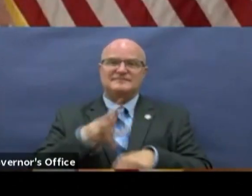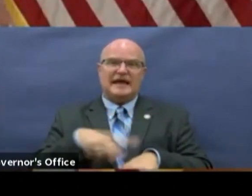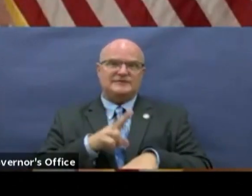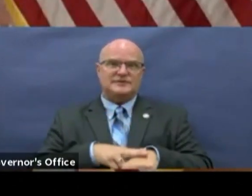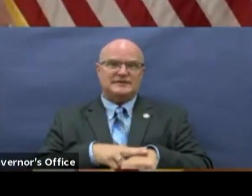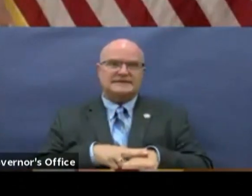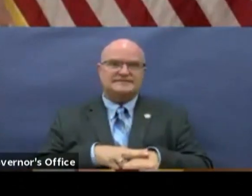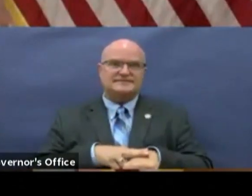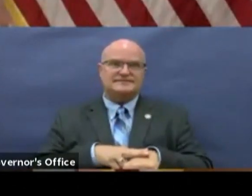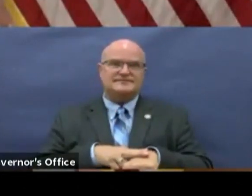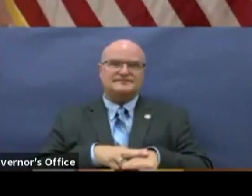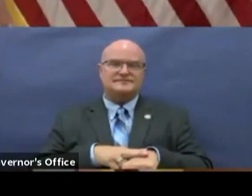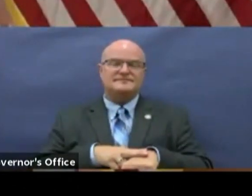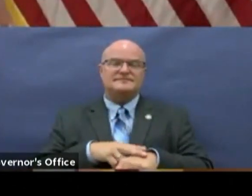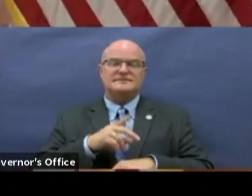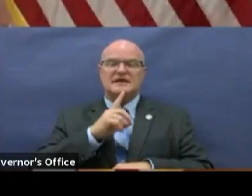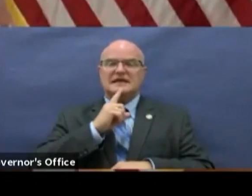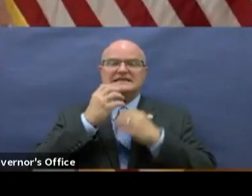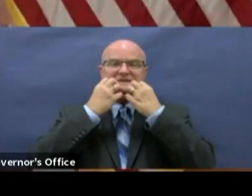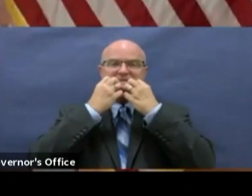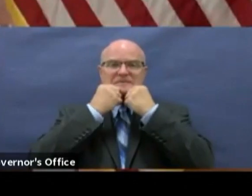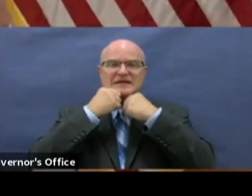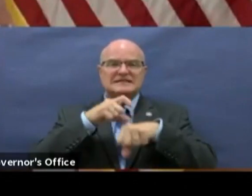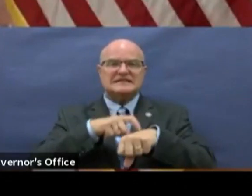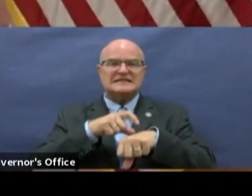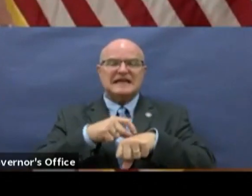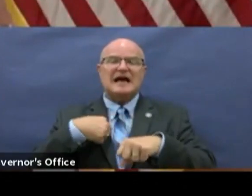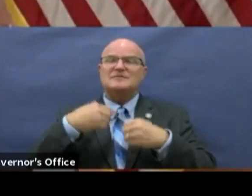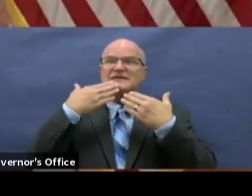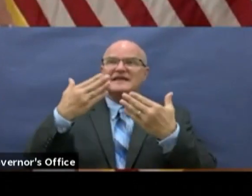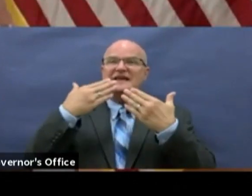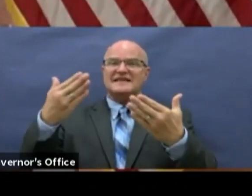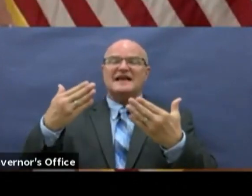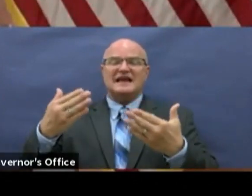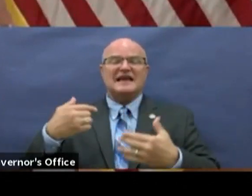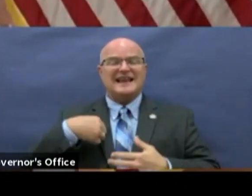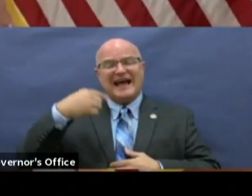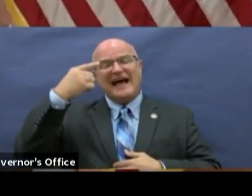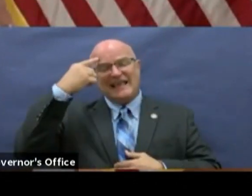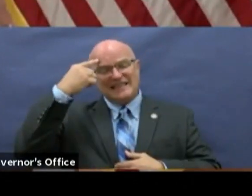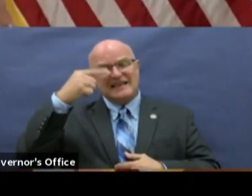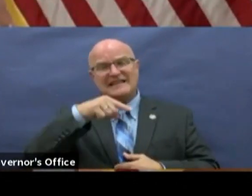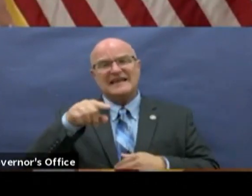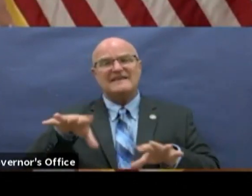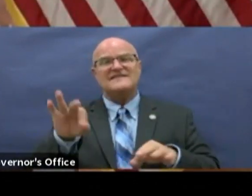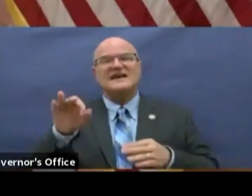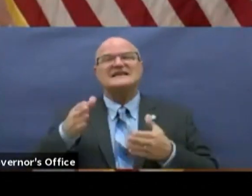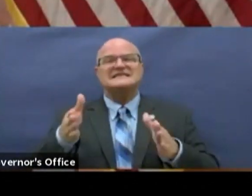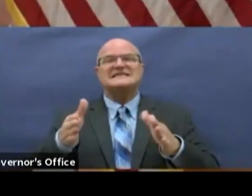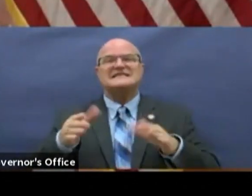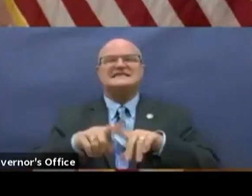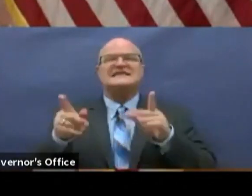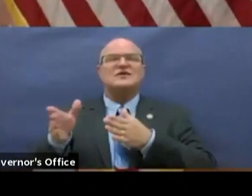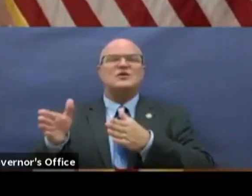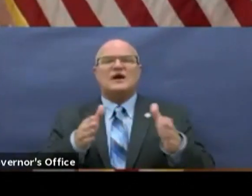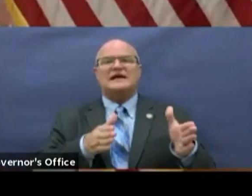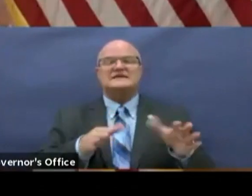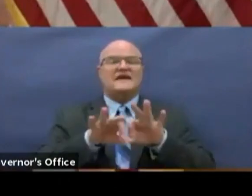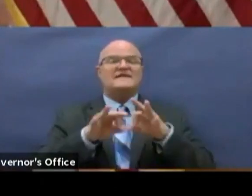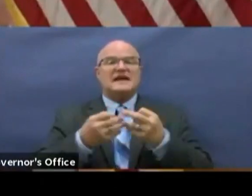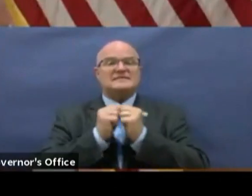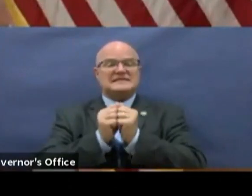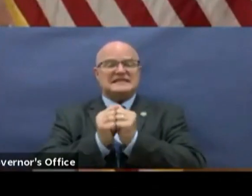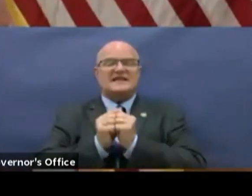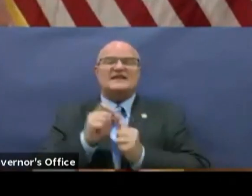naturally. It's a precious time where we give thanks, and I think they can find different ways to do that. Families can get together.